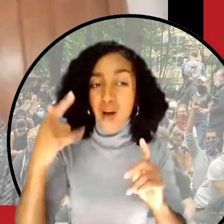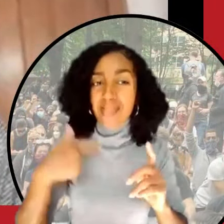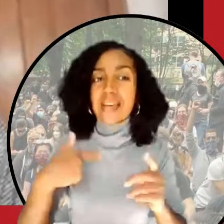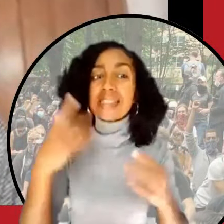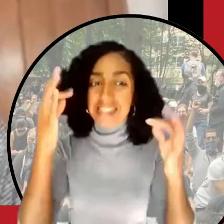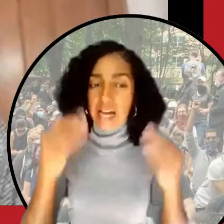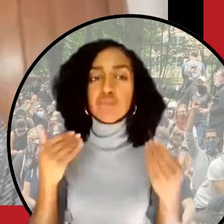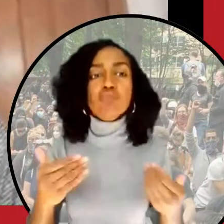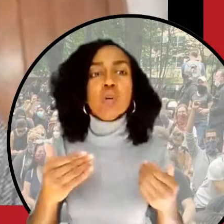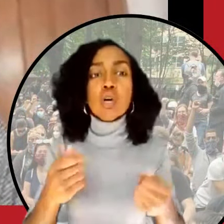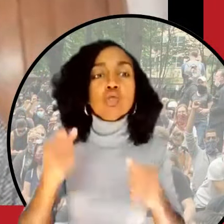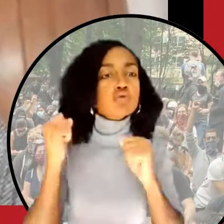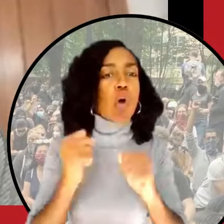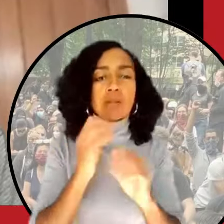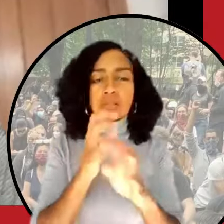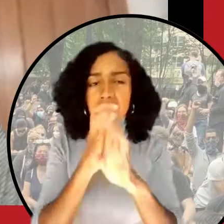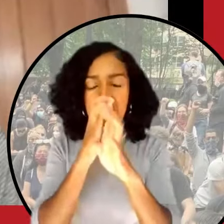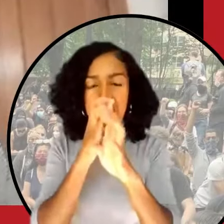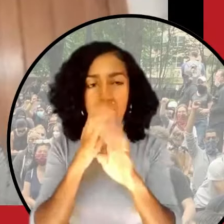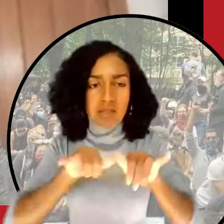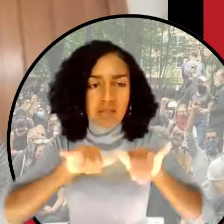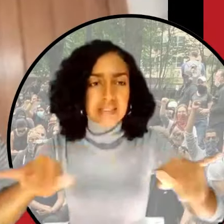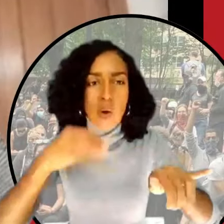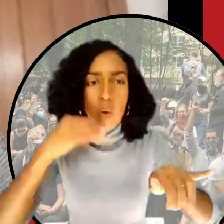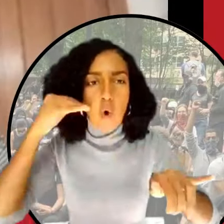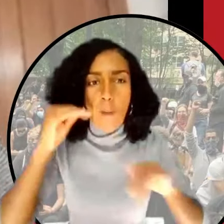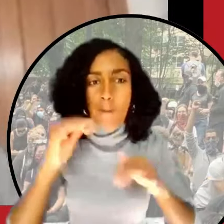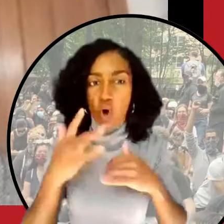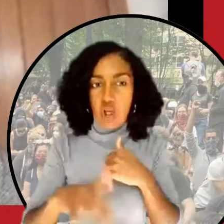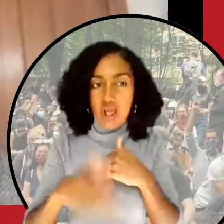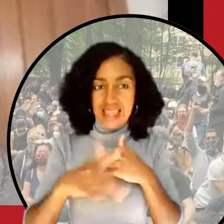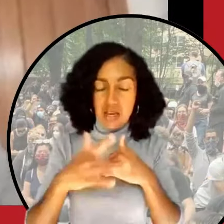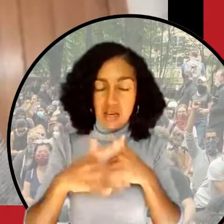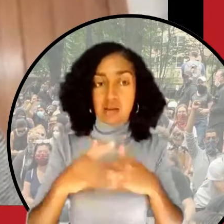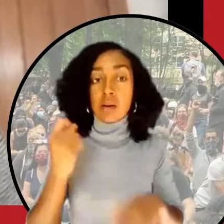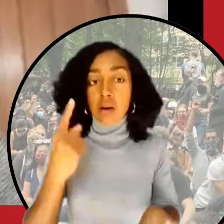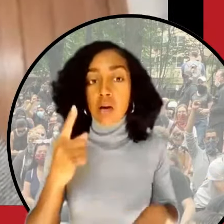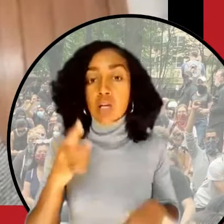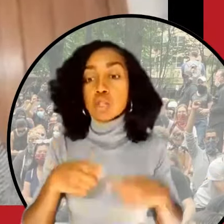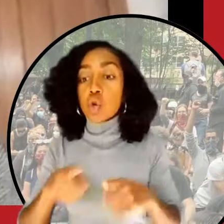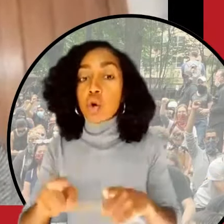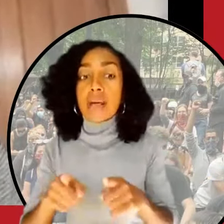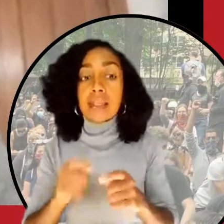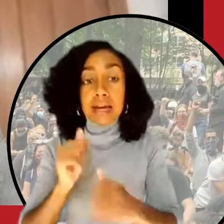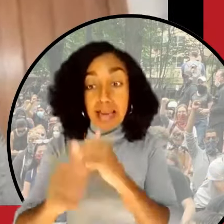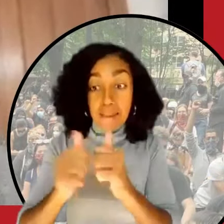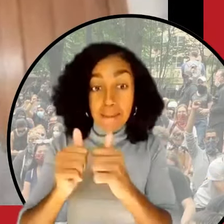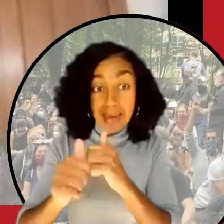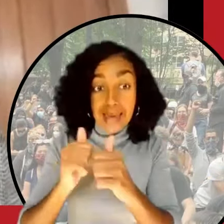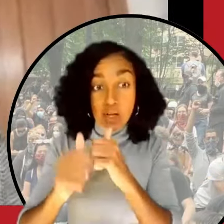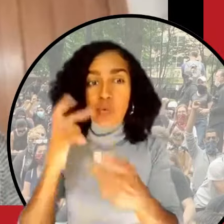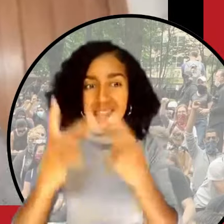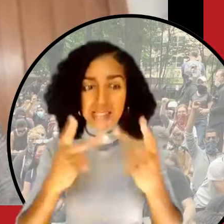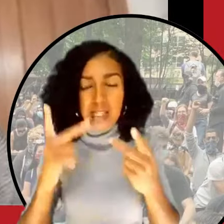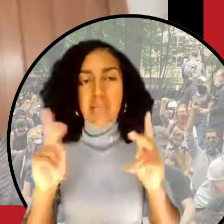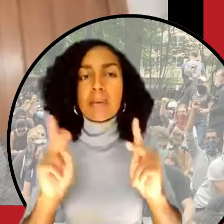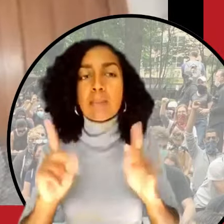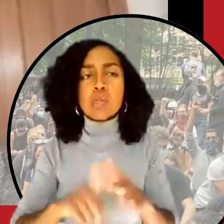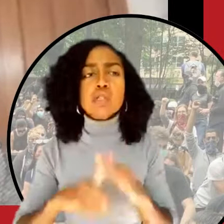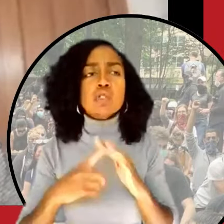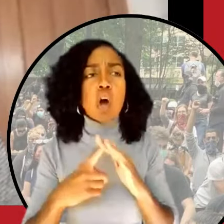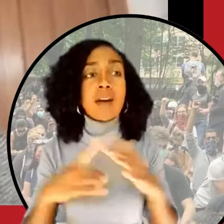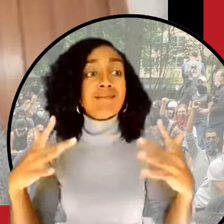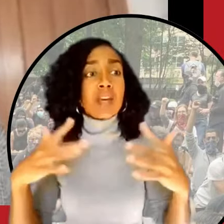on. During the course of the campaign, what we saw was, in a way, people losing their fear, you could